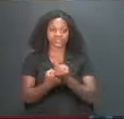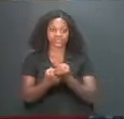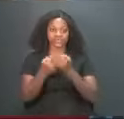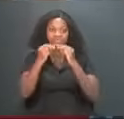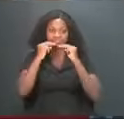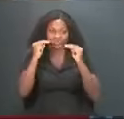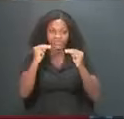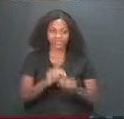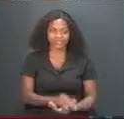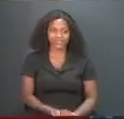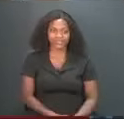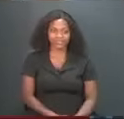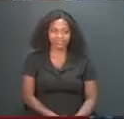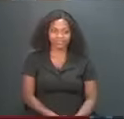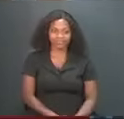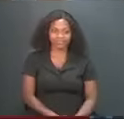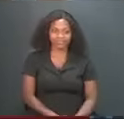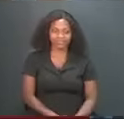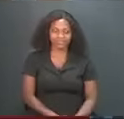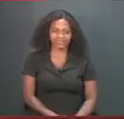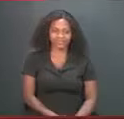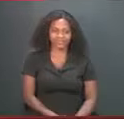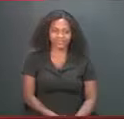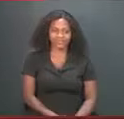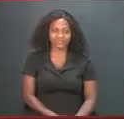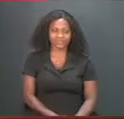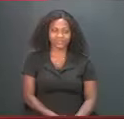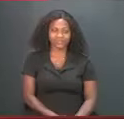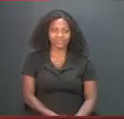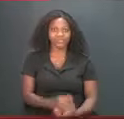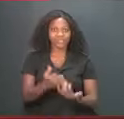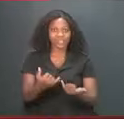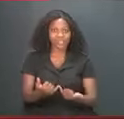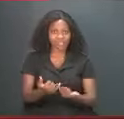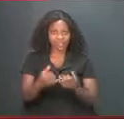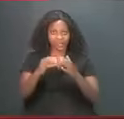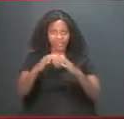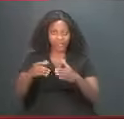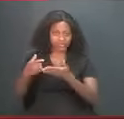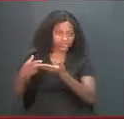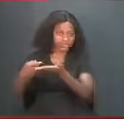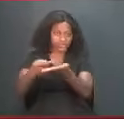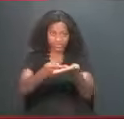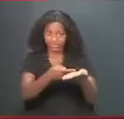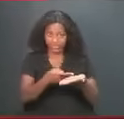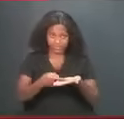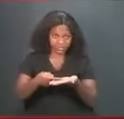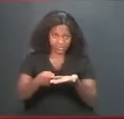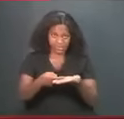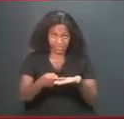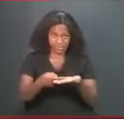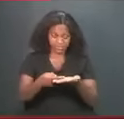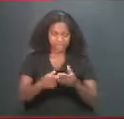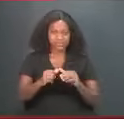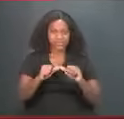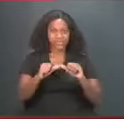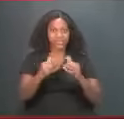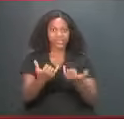you. Motion moved and seconded is for the consideration of the House. I proceed to put the